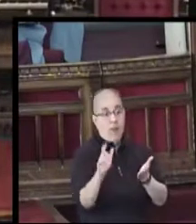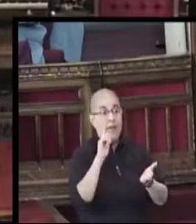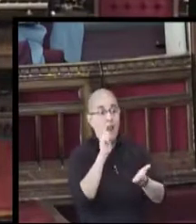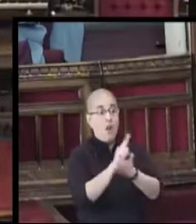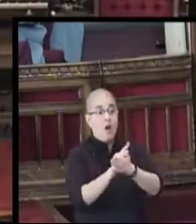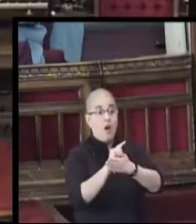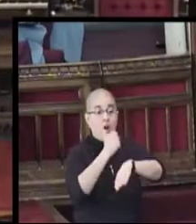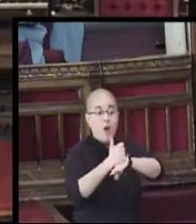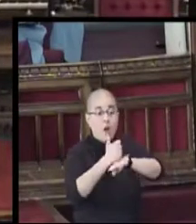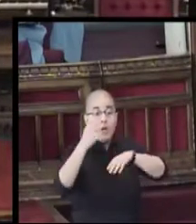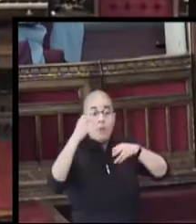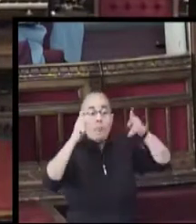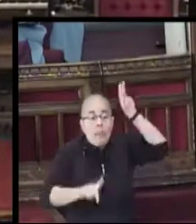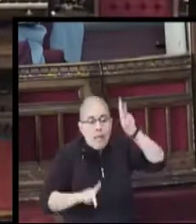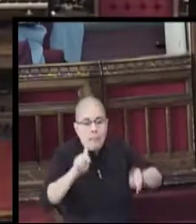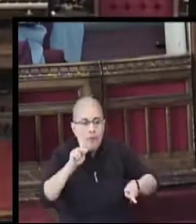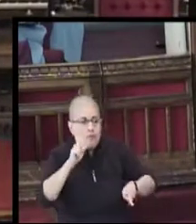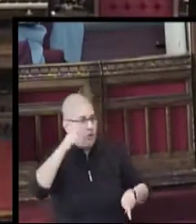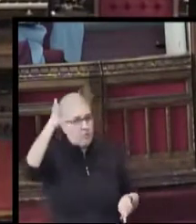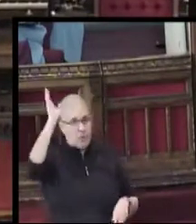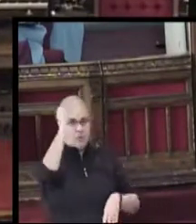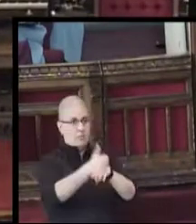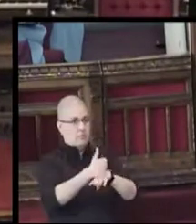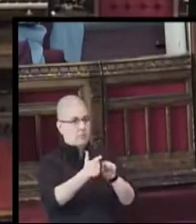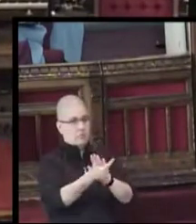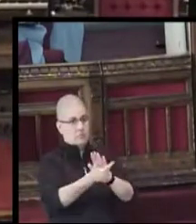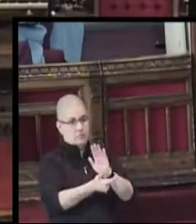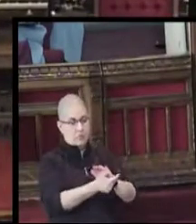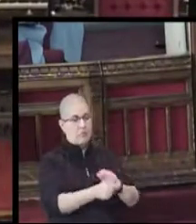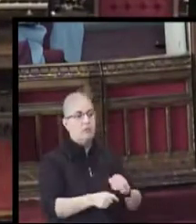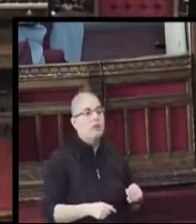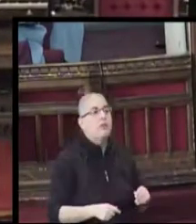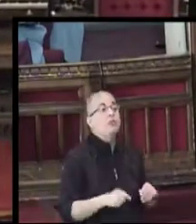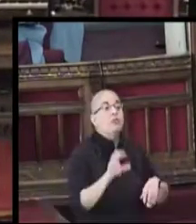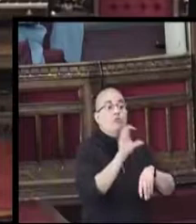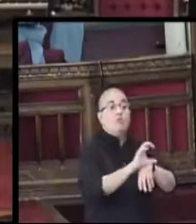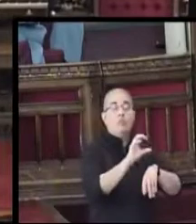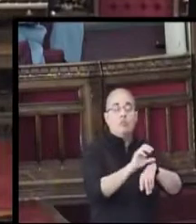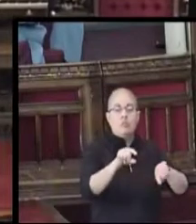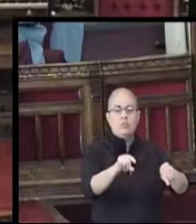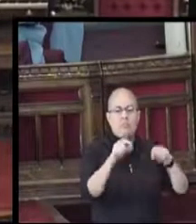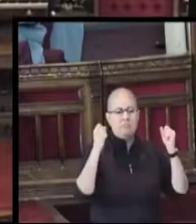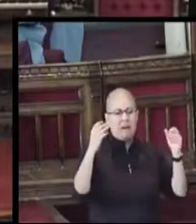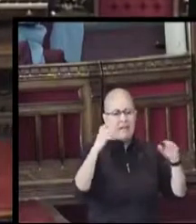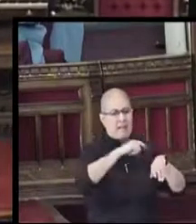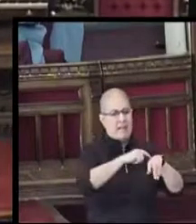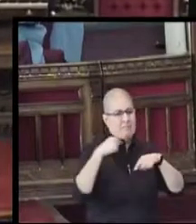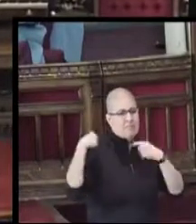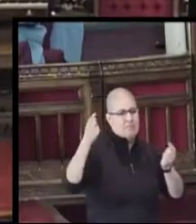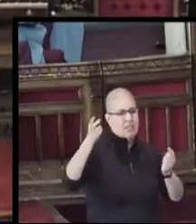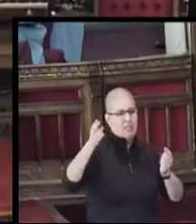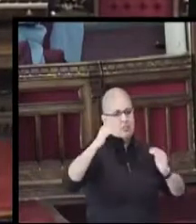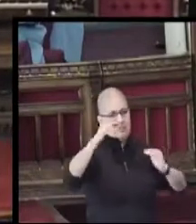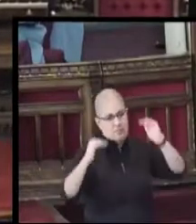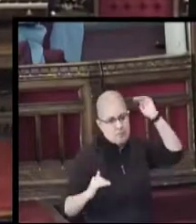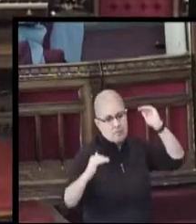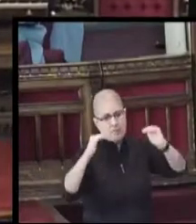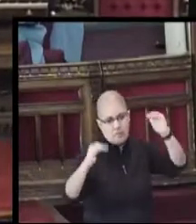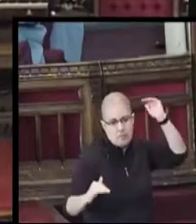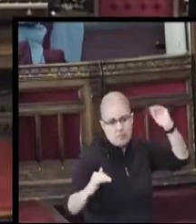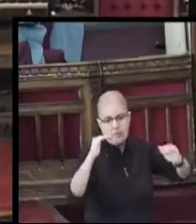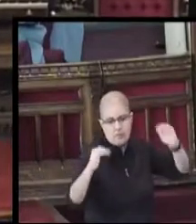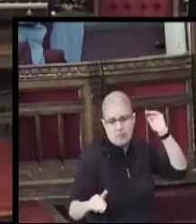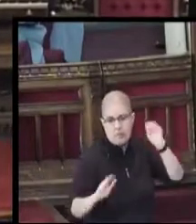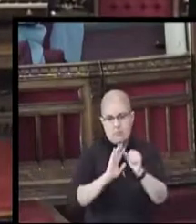made by humans, not God. The church has often been the place of inequality and not quality. Equality,